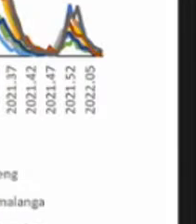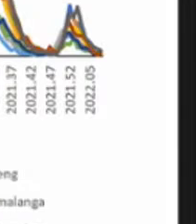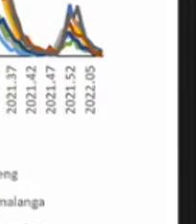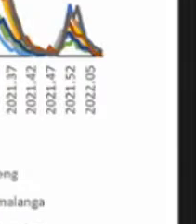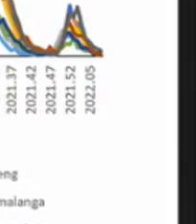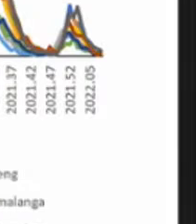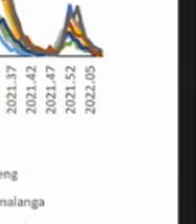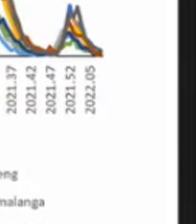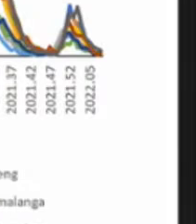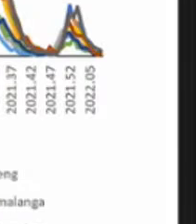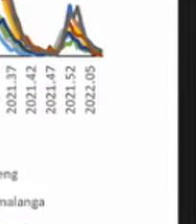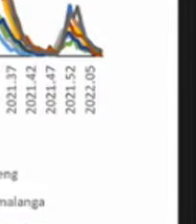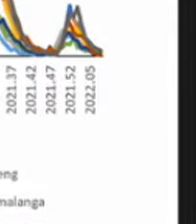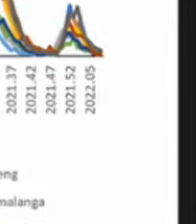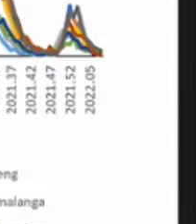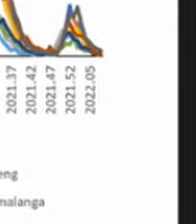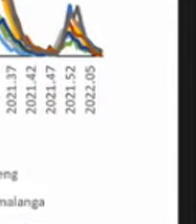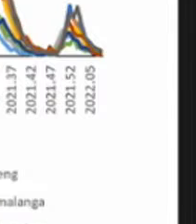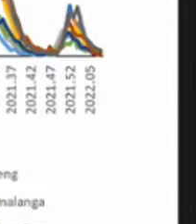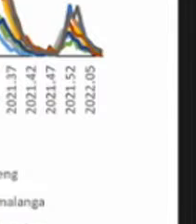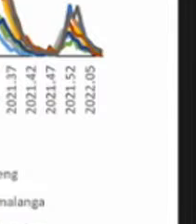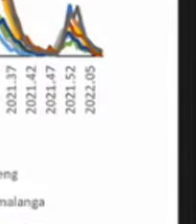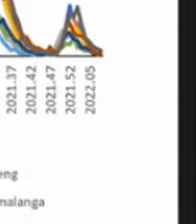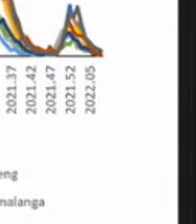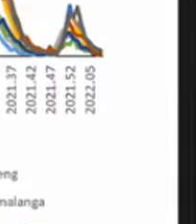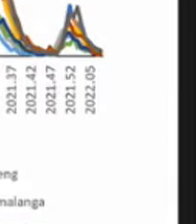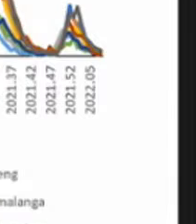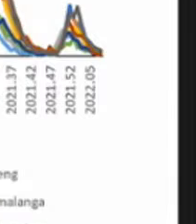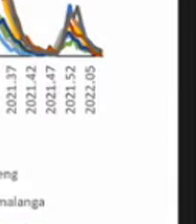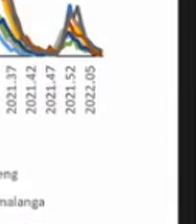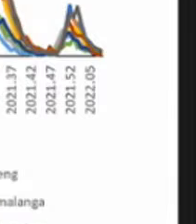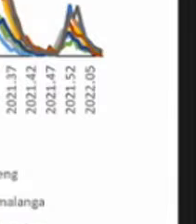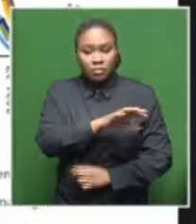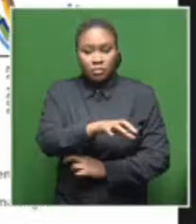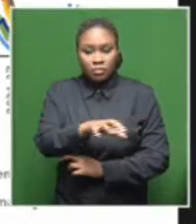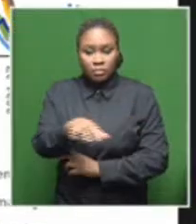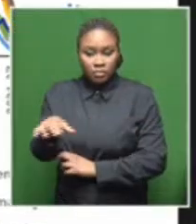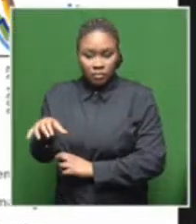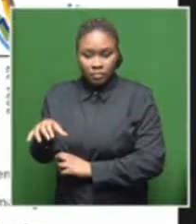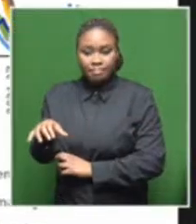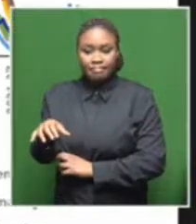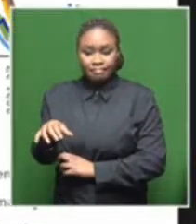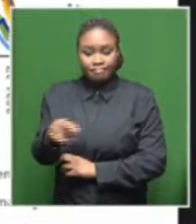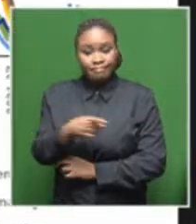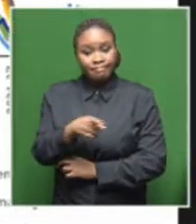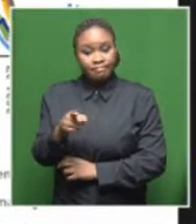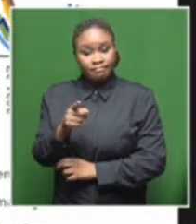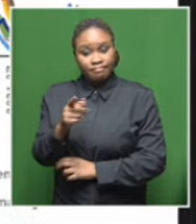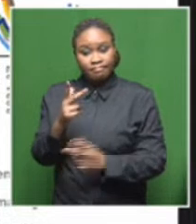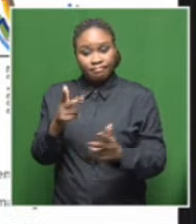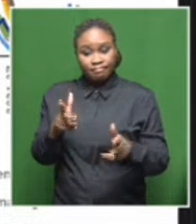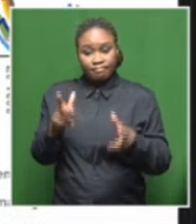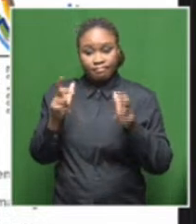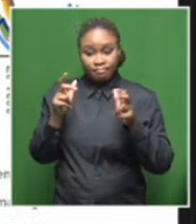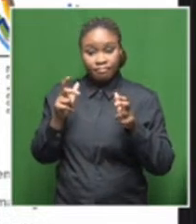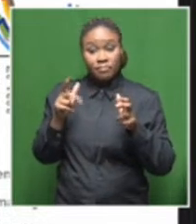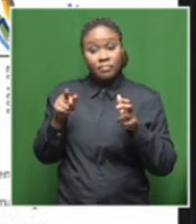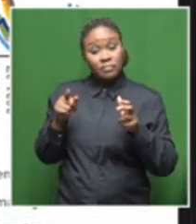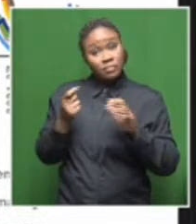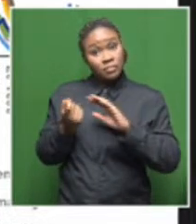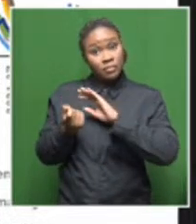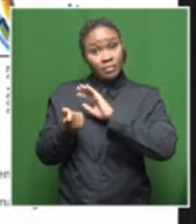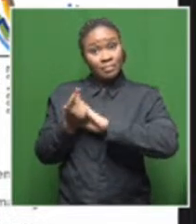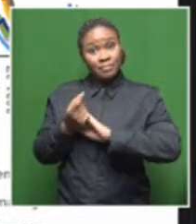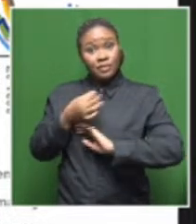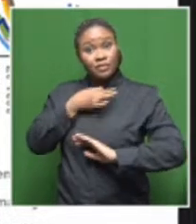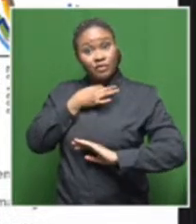see the incidence risk of COVID-19 deaths in hospital by province. What you can appreciate is that the incidence risk was highest in the second